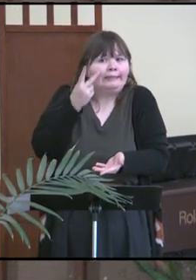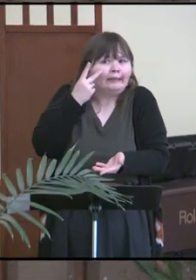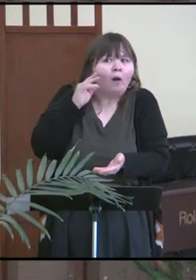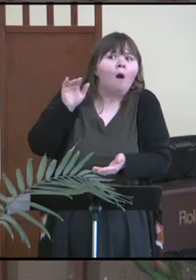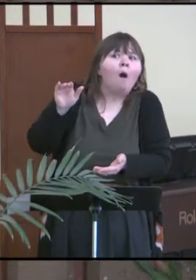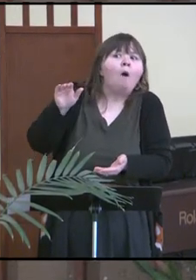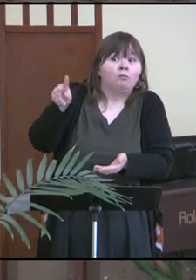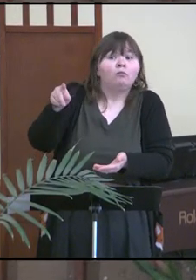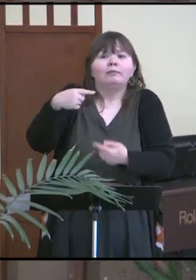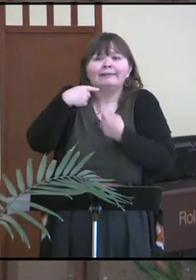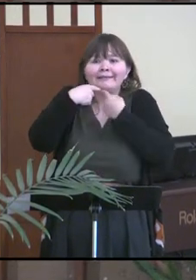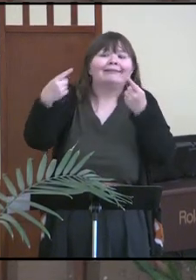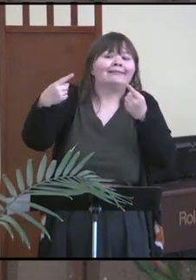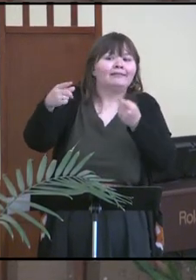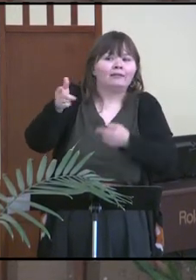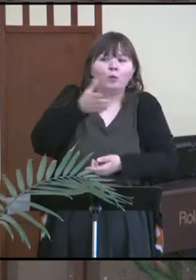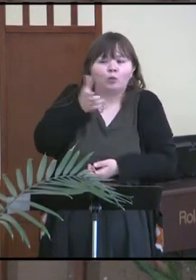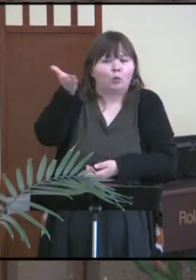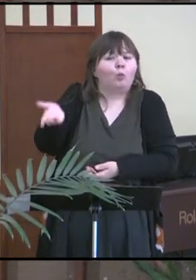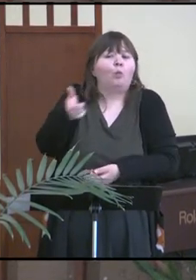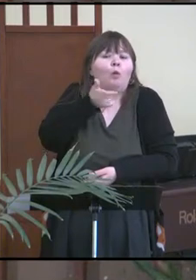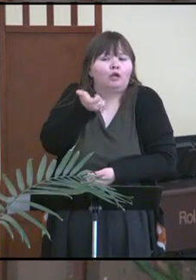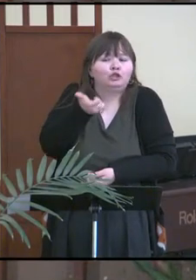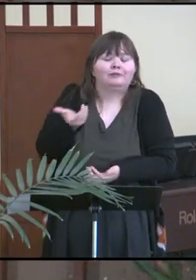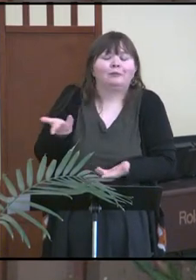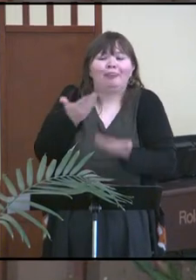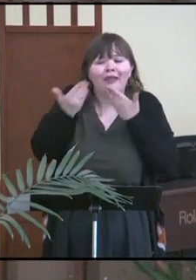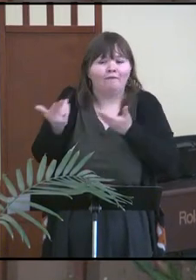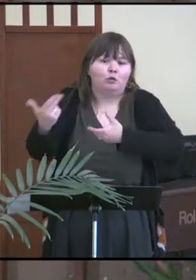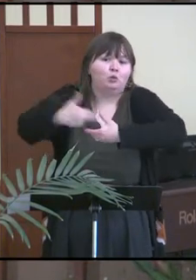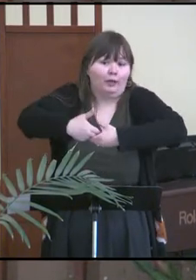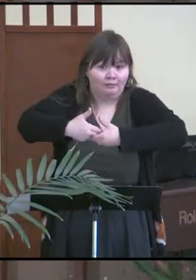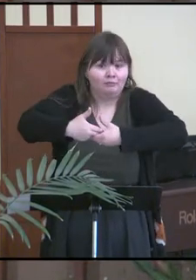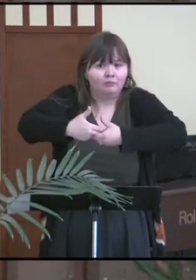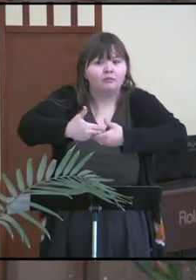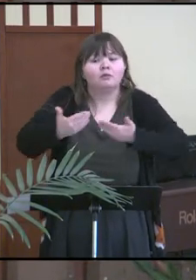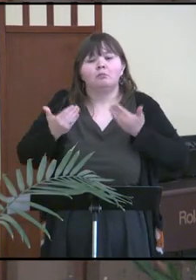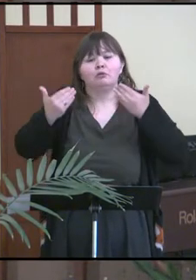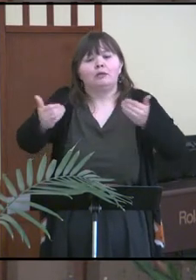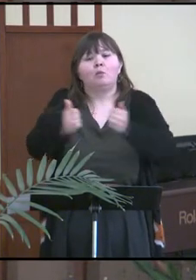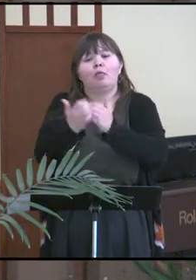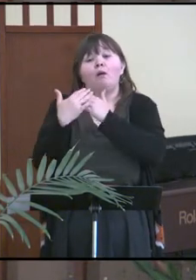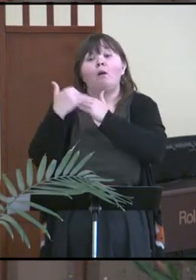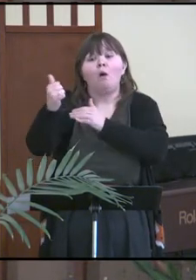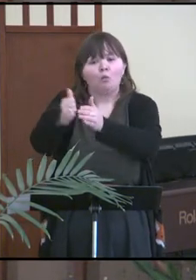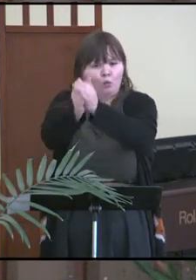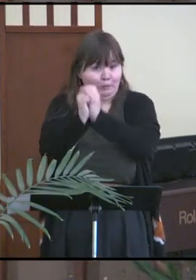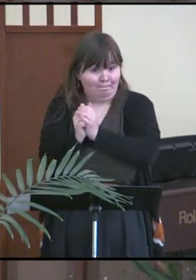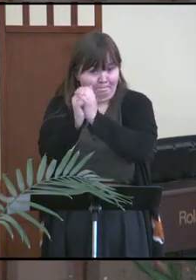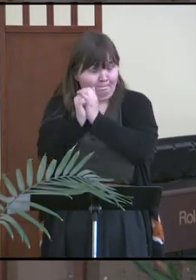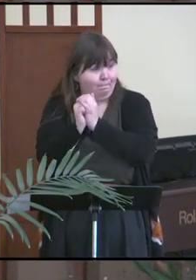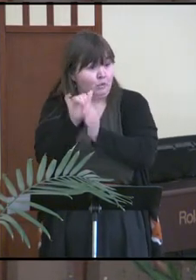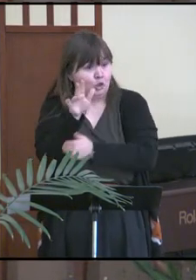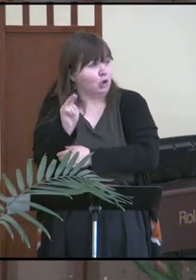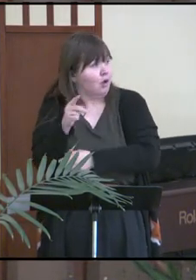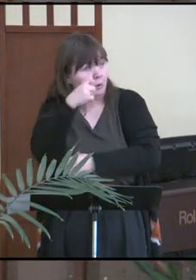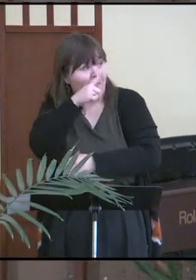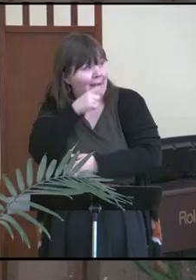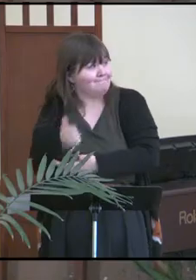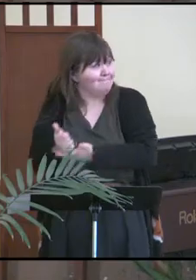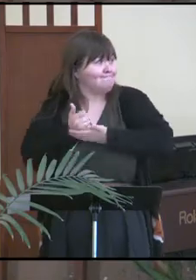we can give a shout out to you as well. So thank you for being here. Let's proceed with our call to worship. John, will you help with